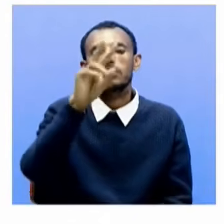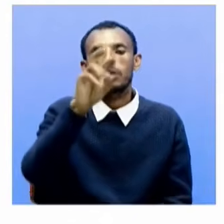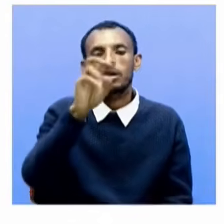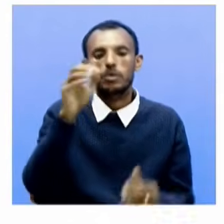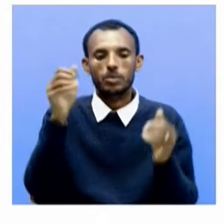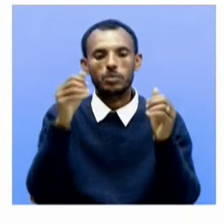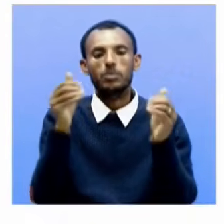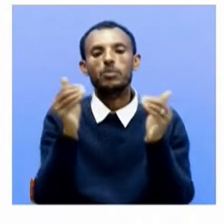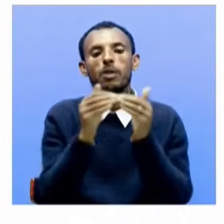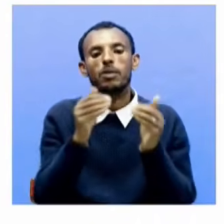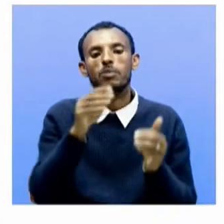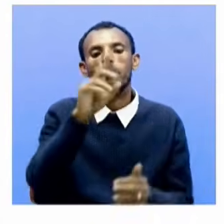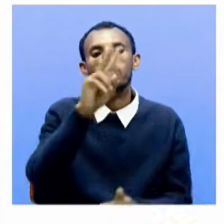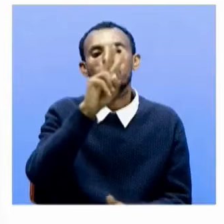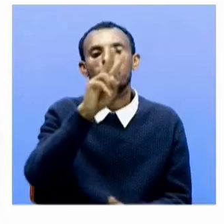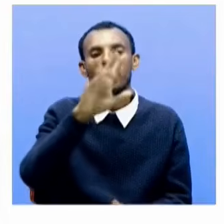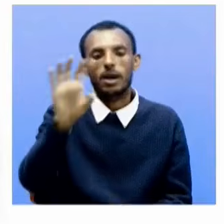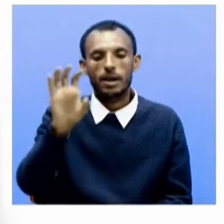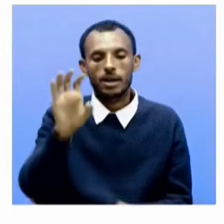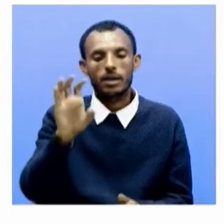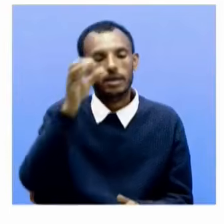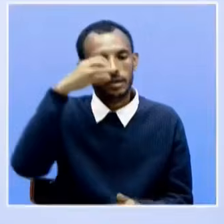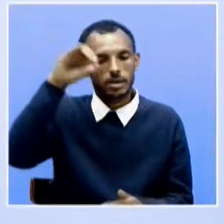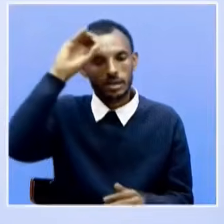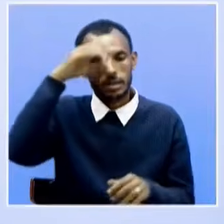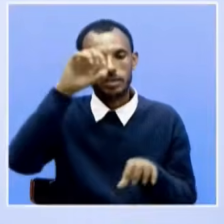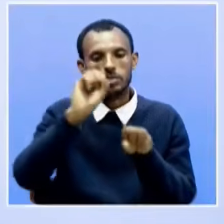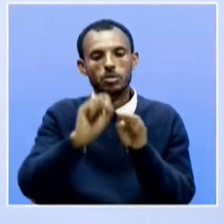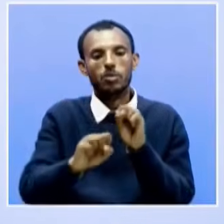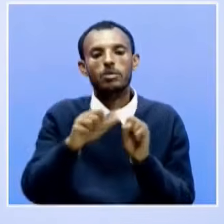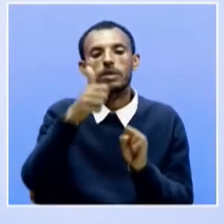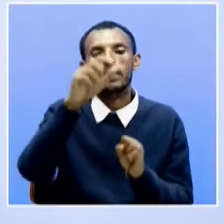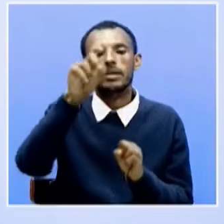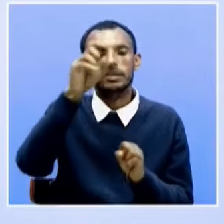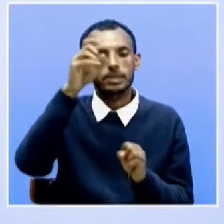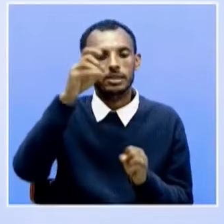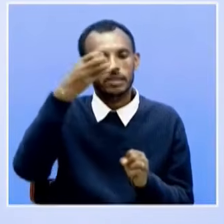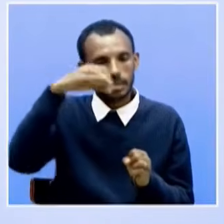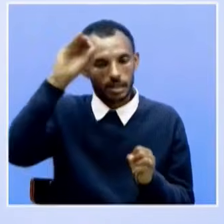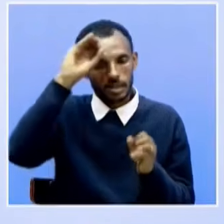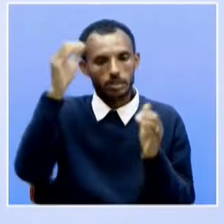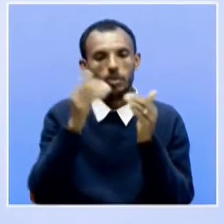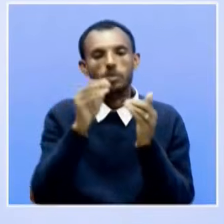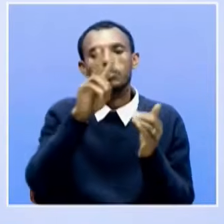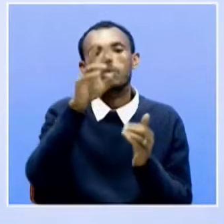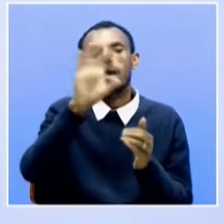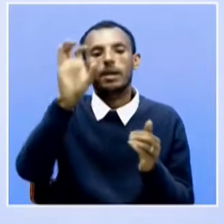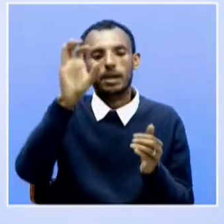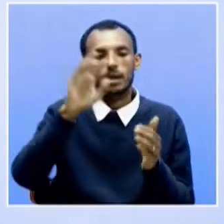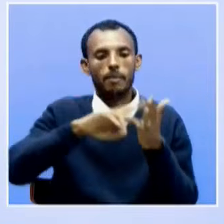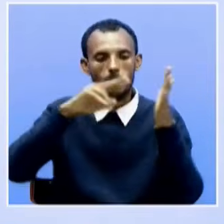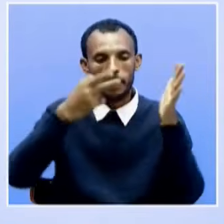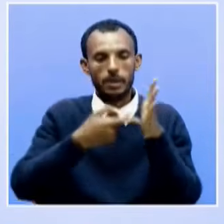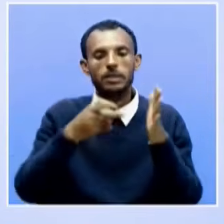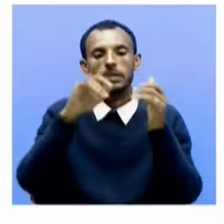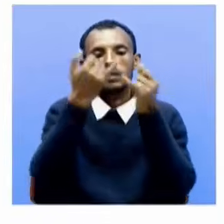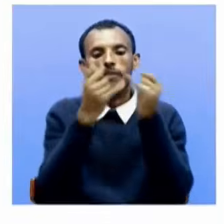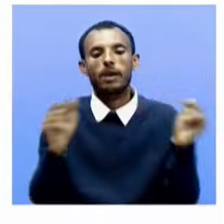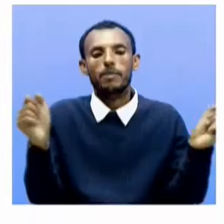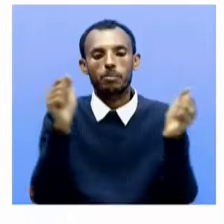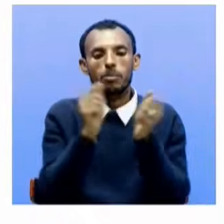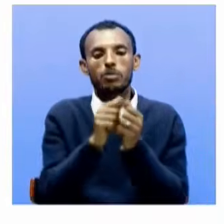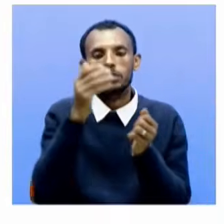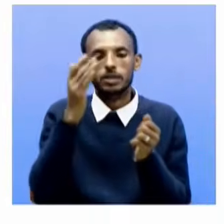is 200 degree, right? So 10x degree is equal to 200 means dividing both sides